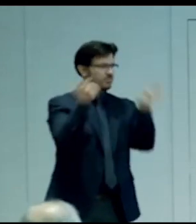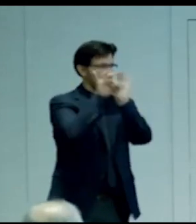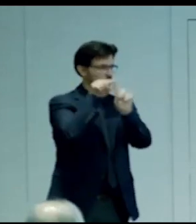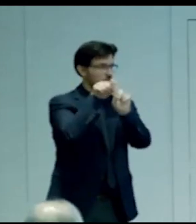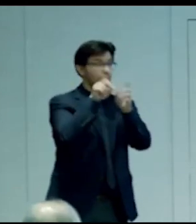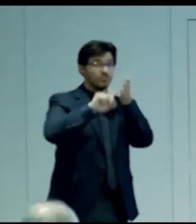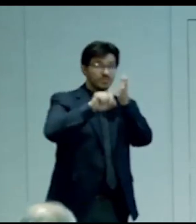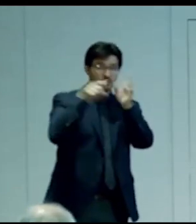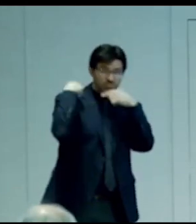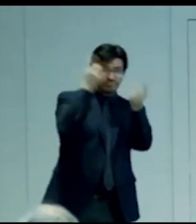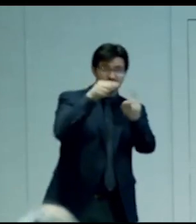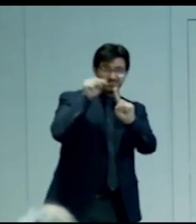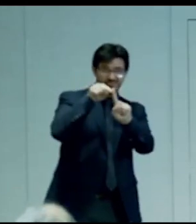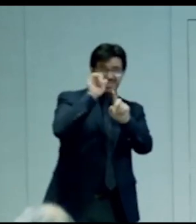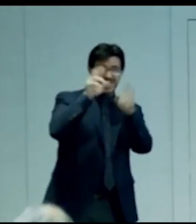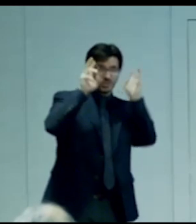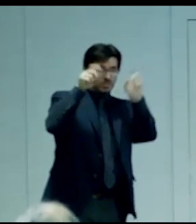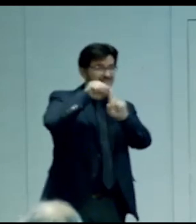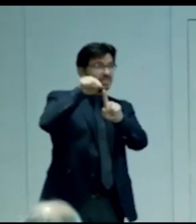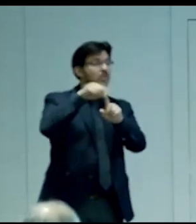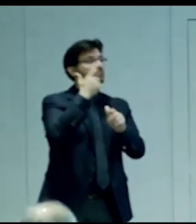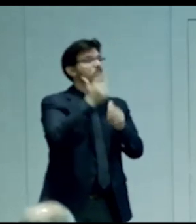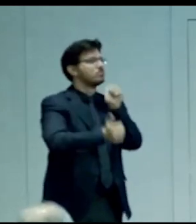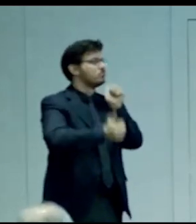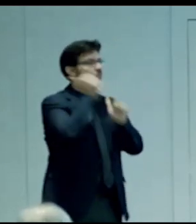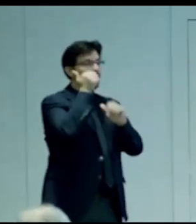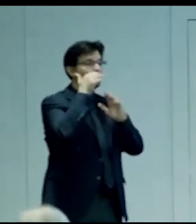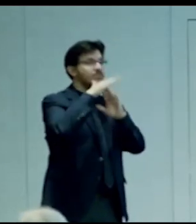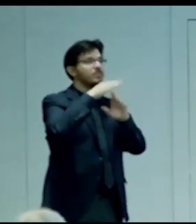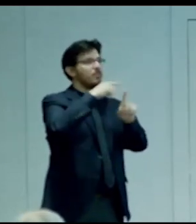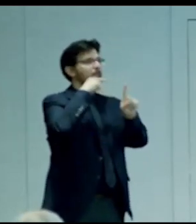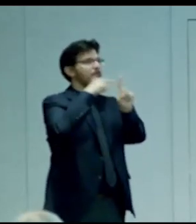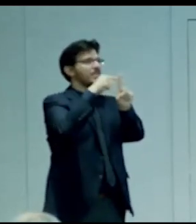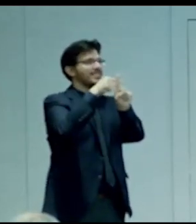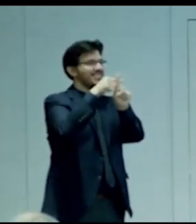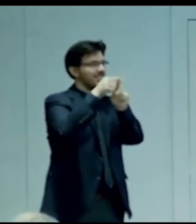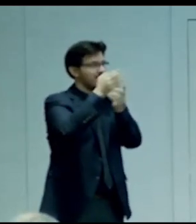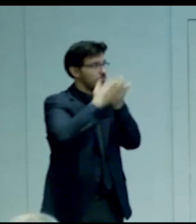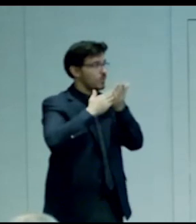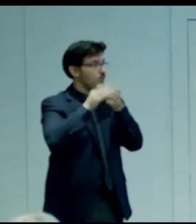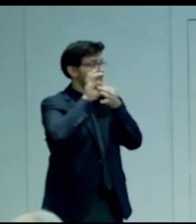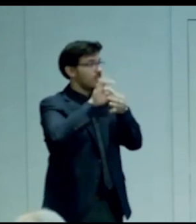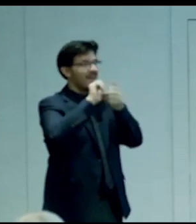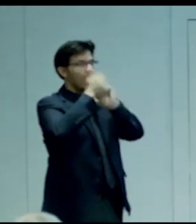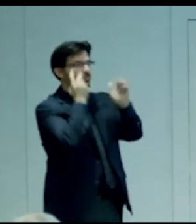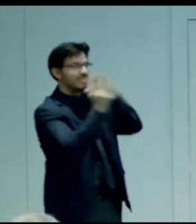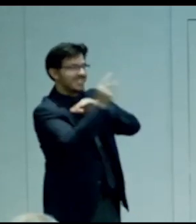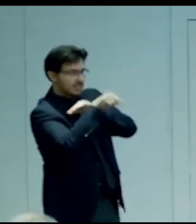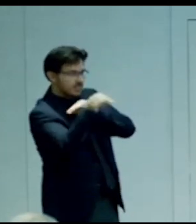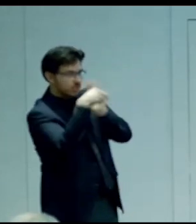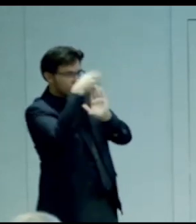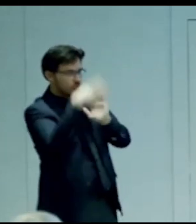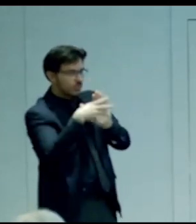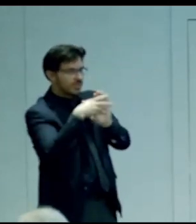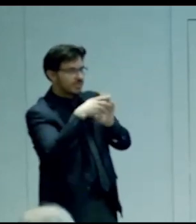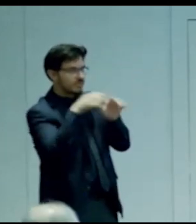shows clearly that it's one of the most pronounced positive components in predicting student performance. And